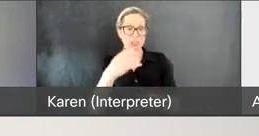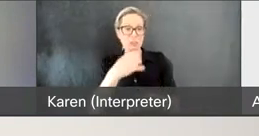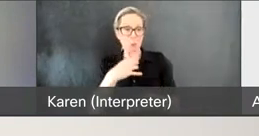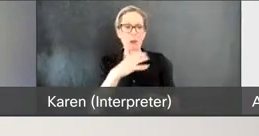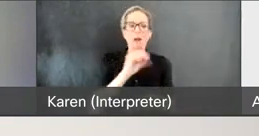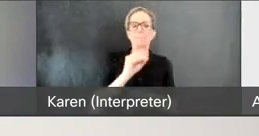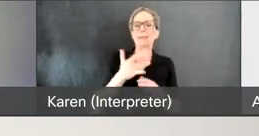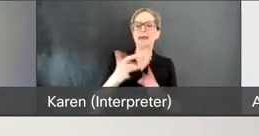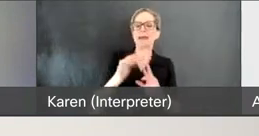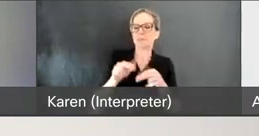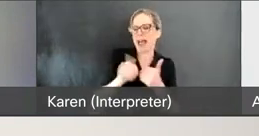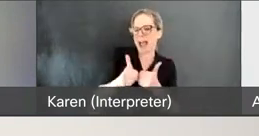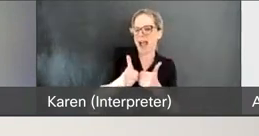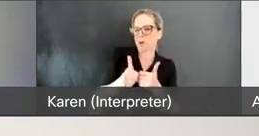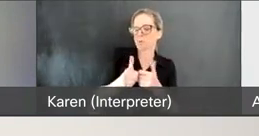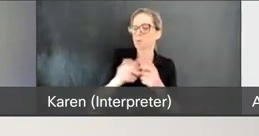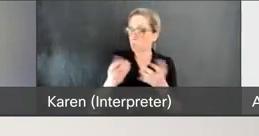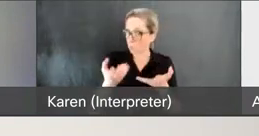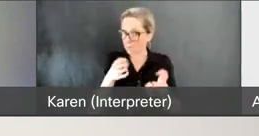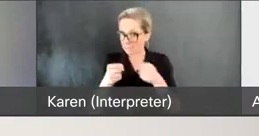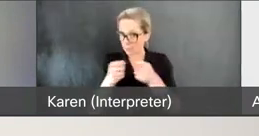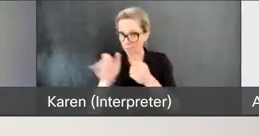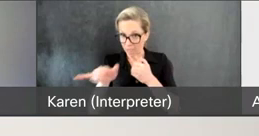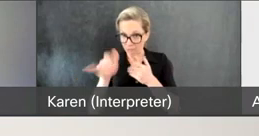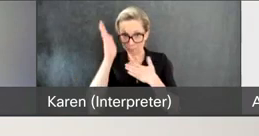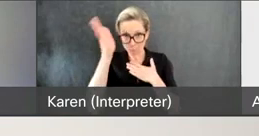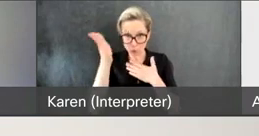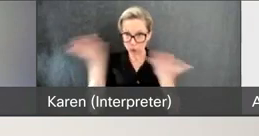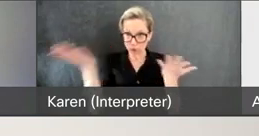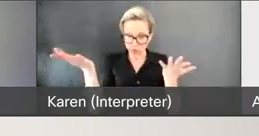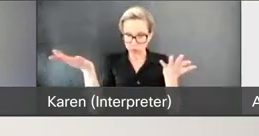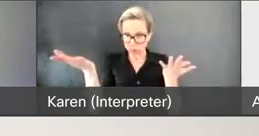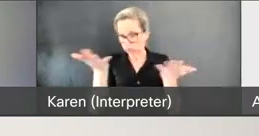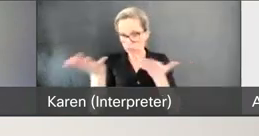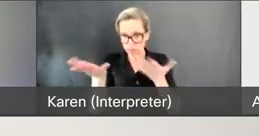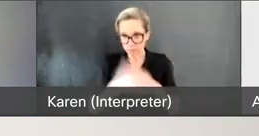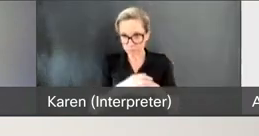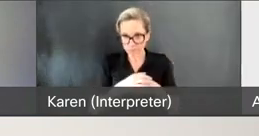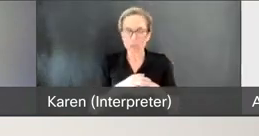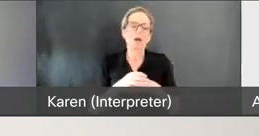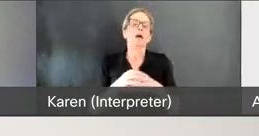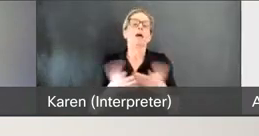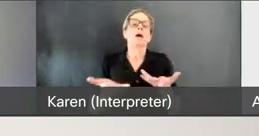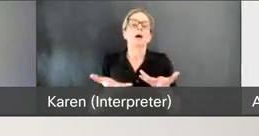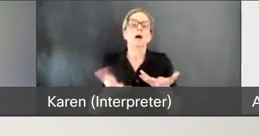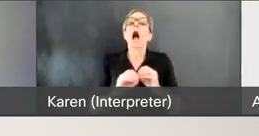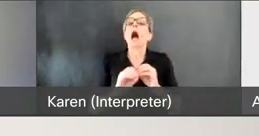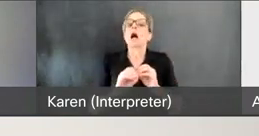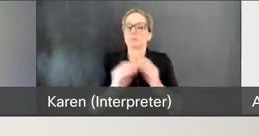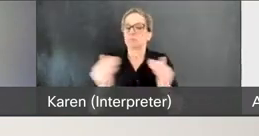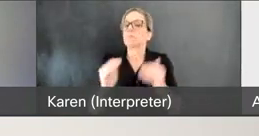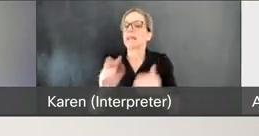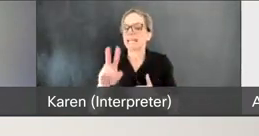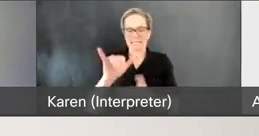something that you want to deal with if there's a problem down the road. Obviously, Yelp is a good source of customer experience